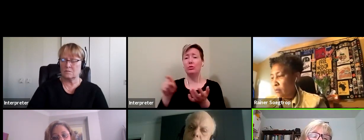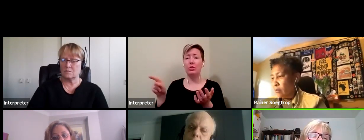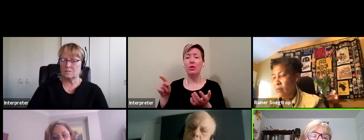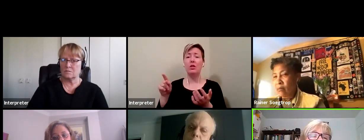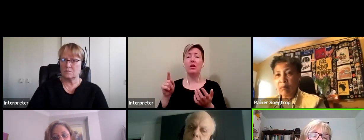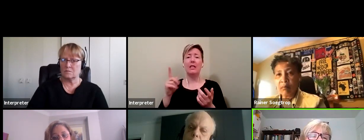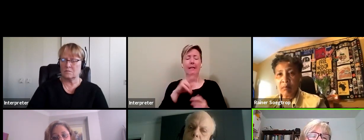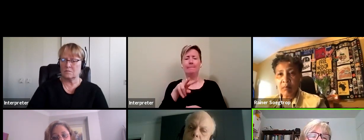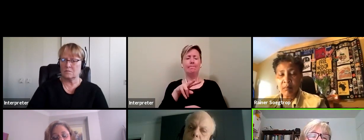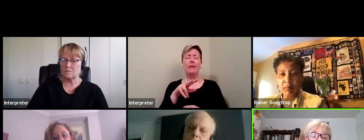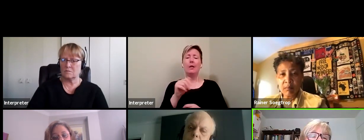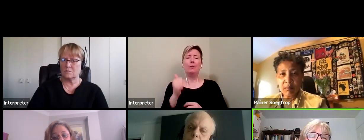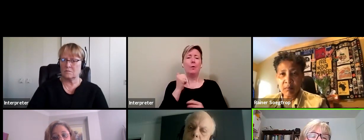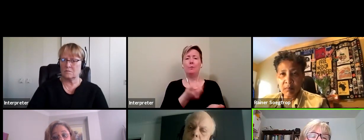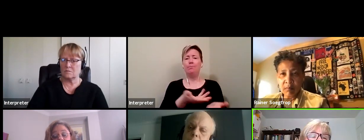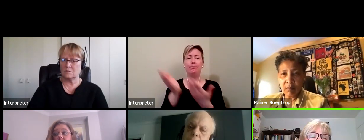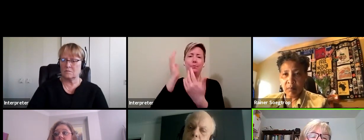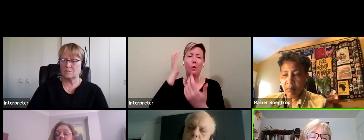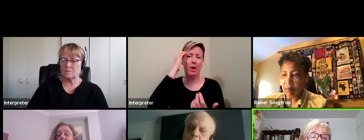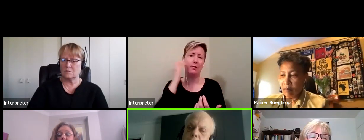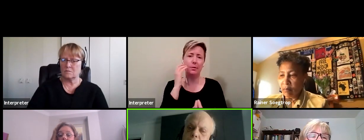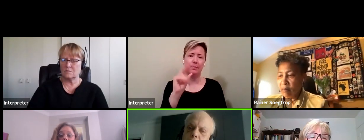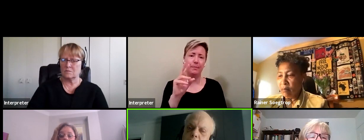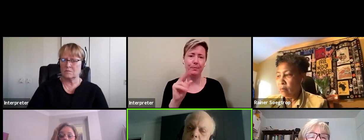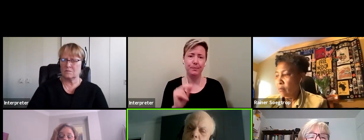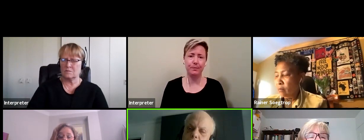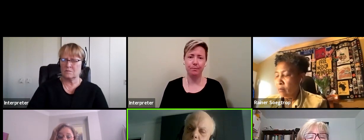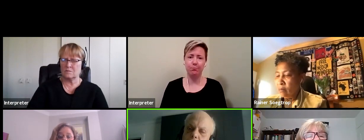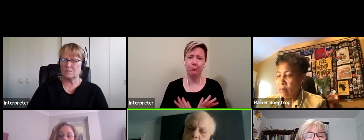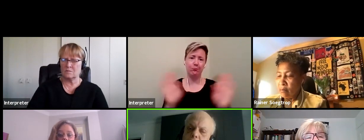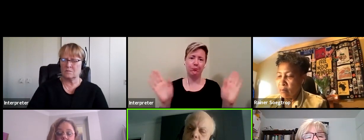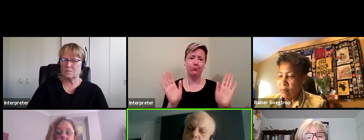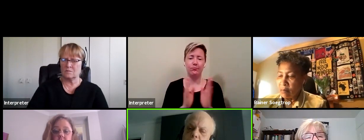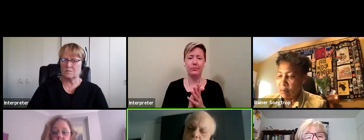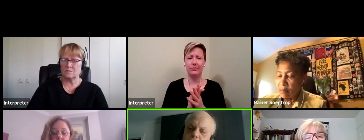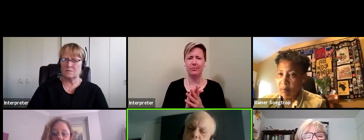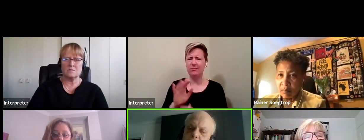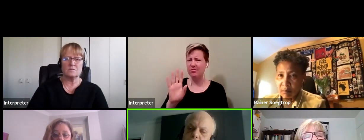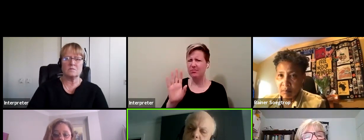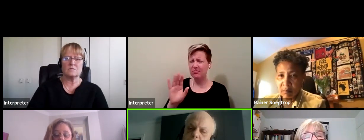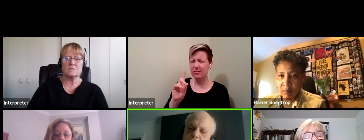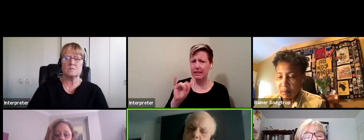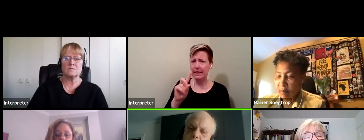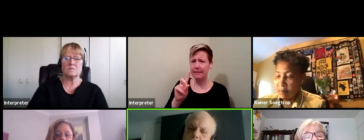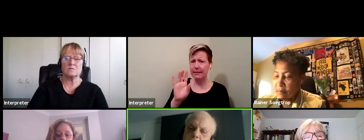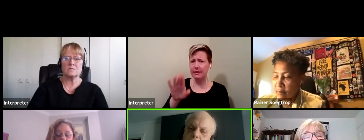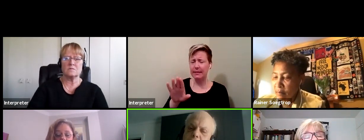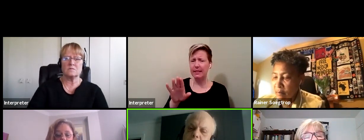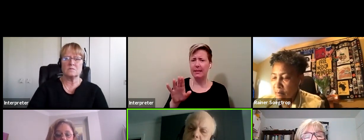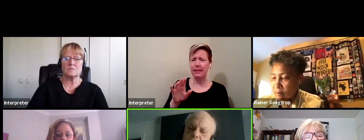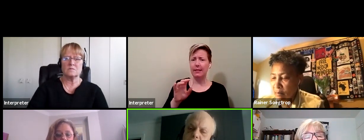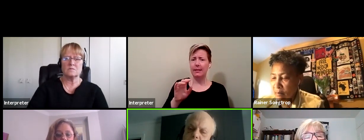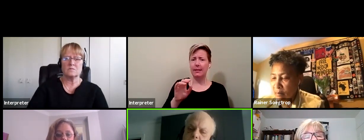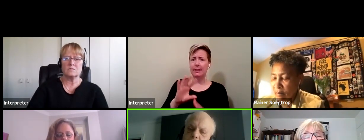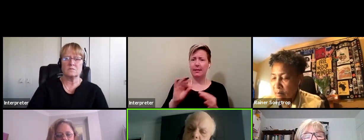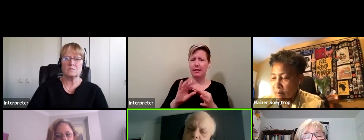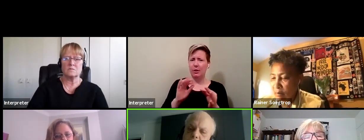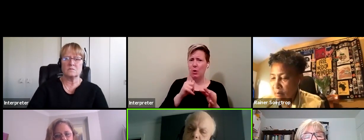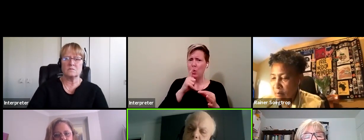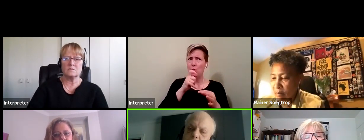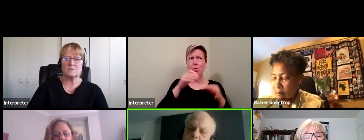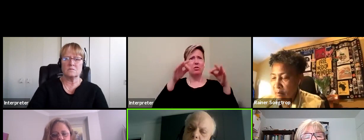send anyone to hospital anyway. So wait a minute, Jane, it's David. Just tell me, so who's making the decision not